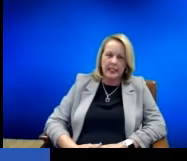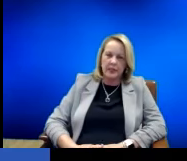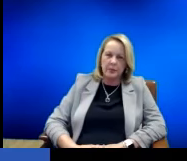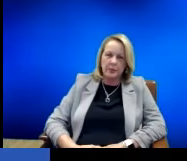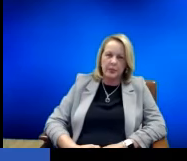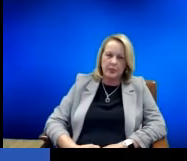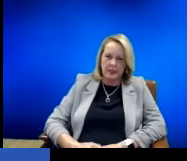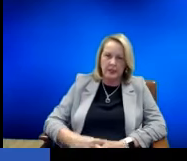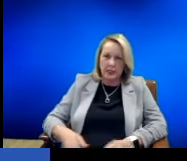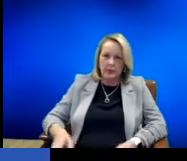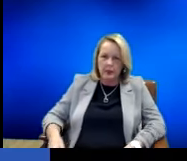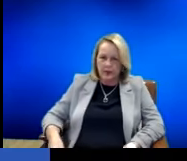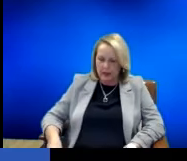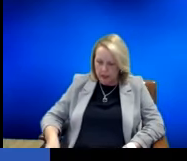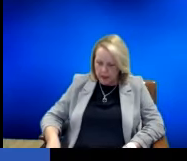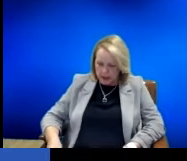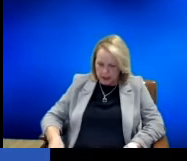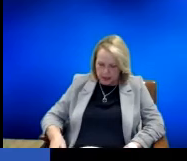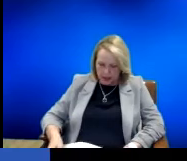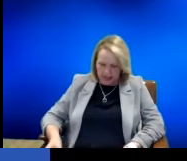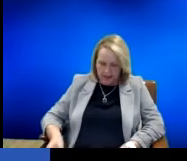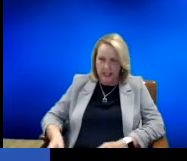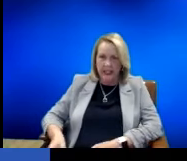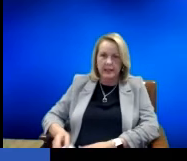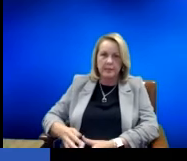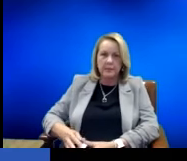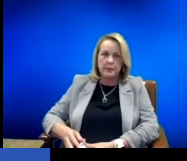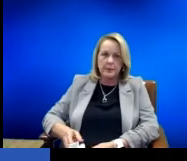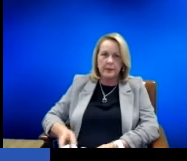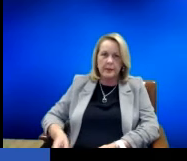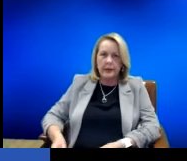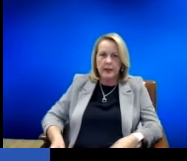excess contribution. So we'll help you keep track of that.